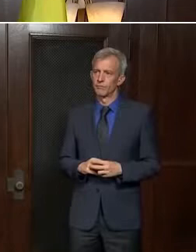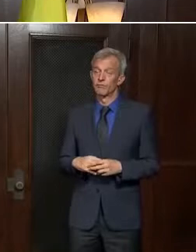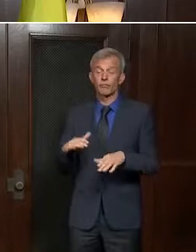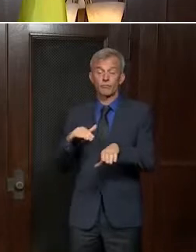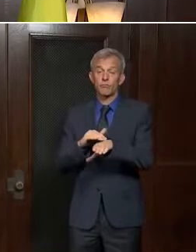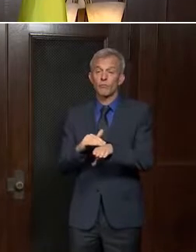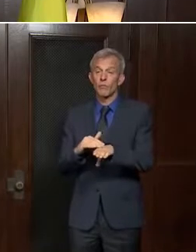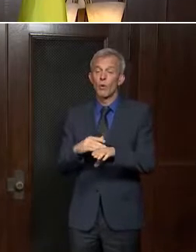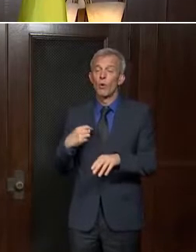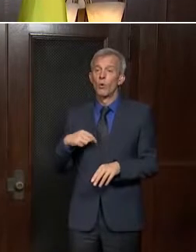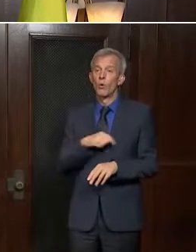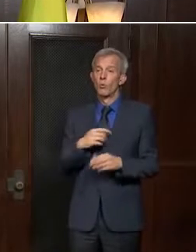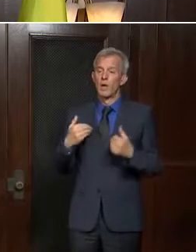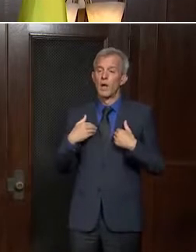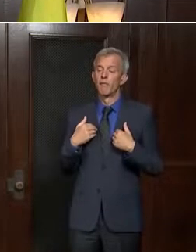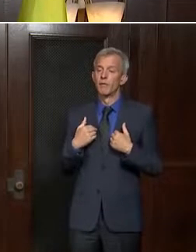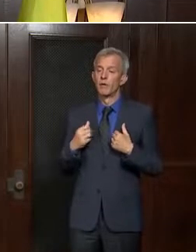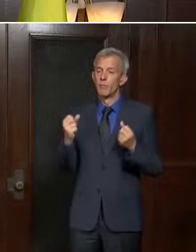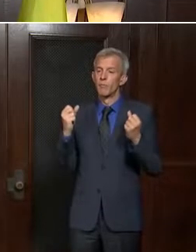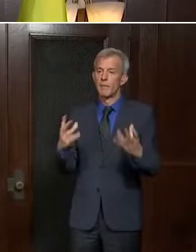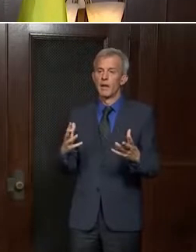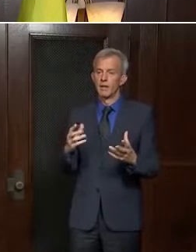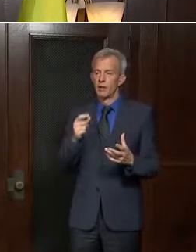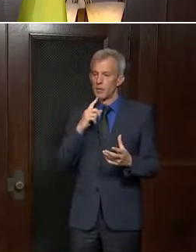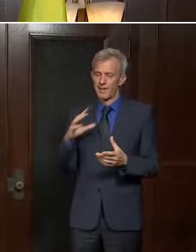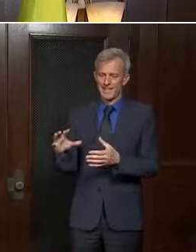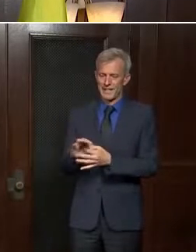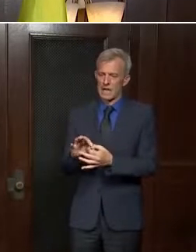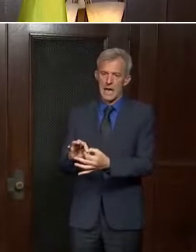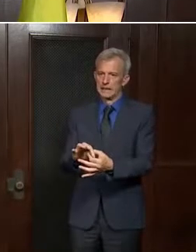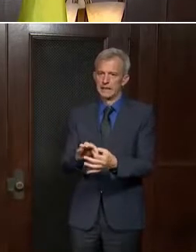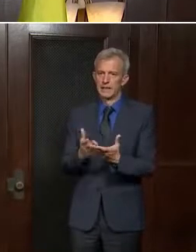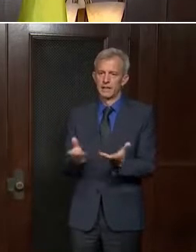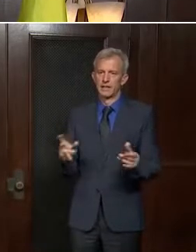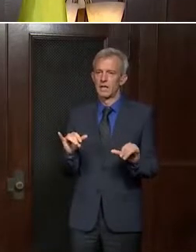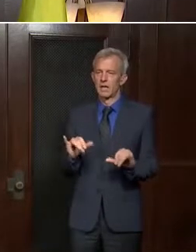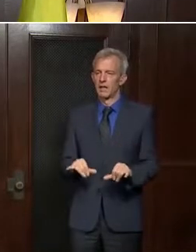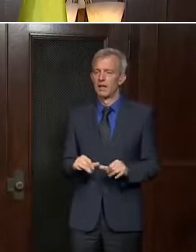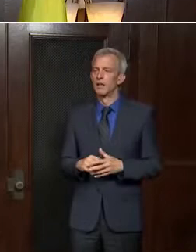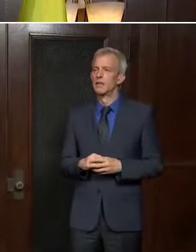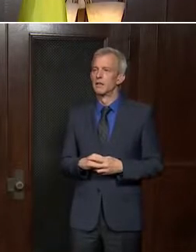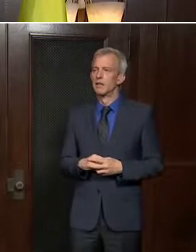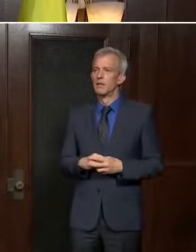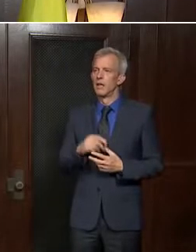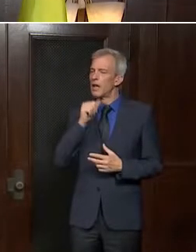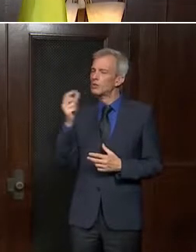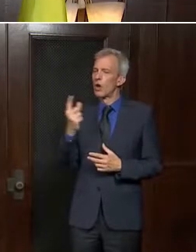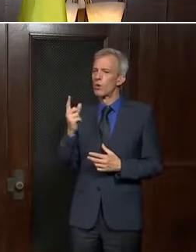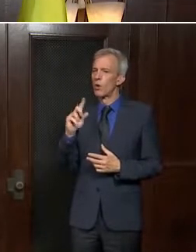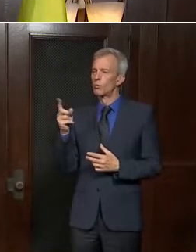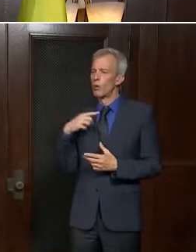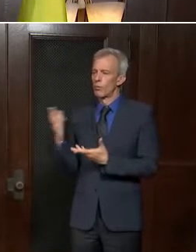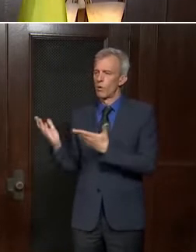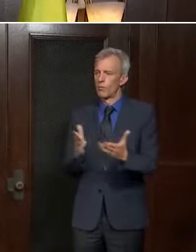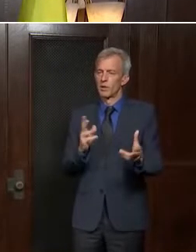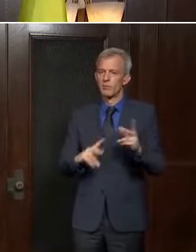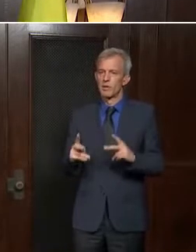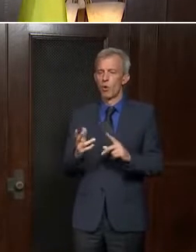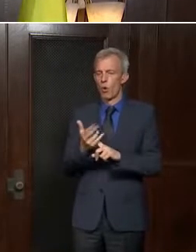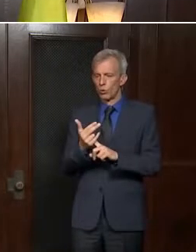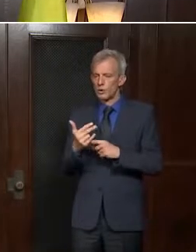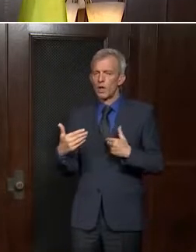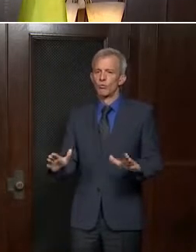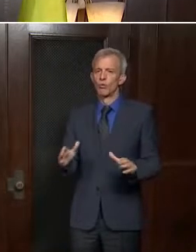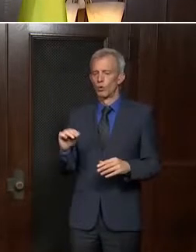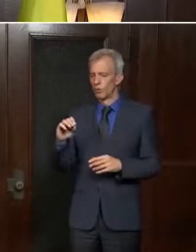Trailers that we have, a lot of them kind of are being connected and things like that, but that's not always where we will take people. hotel rooms and motel rooms may be where